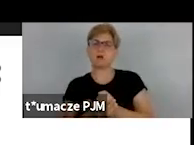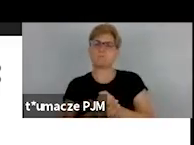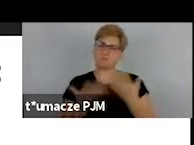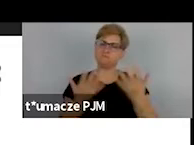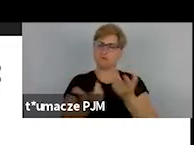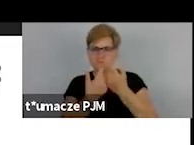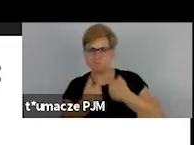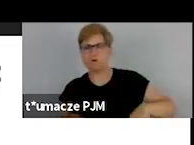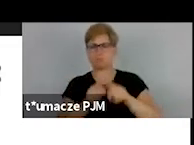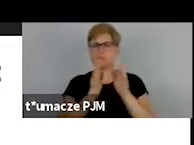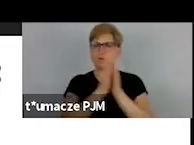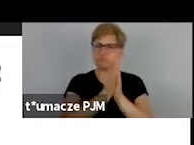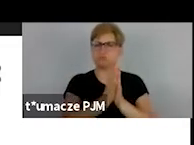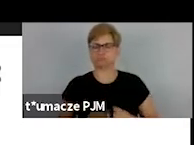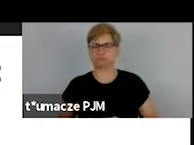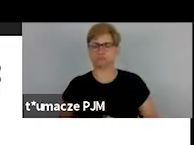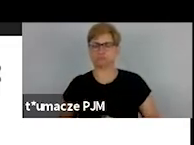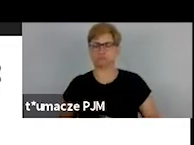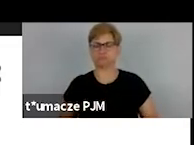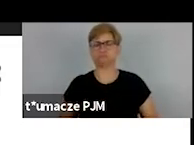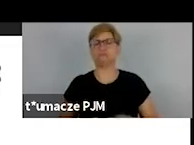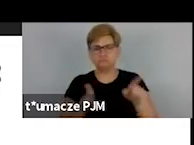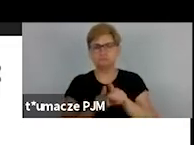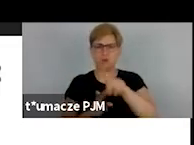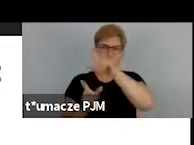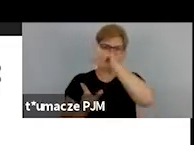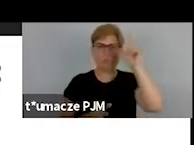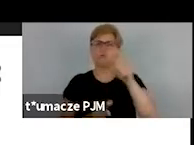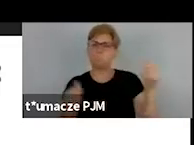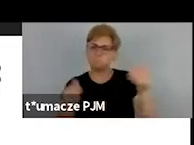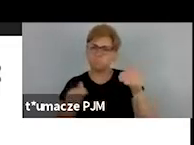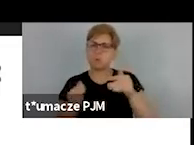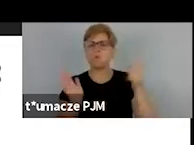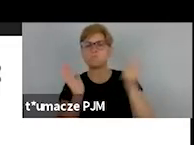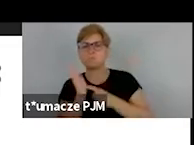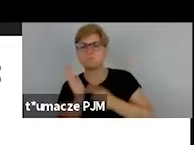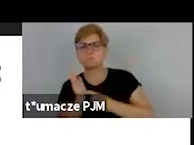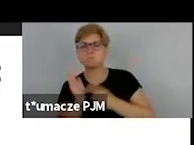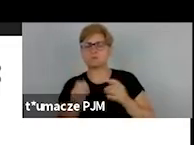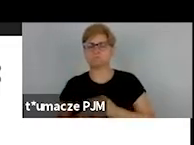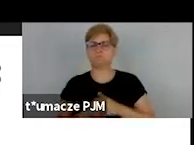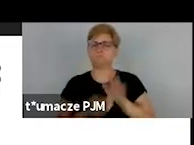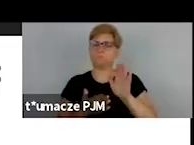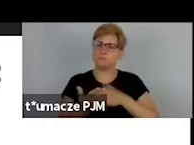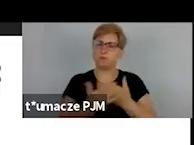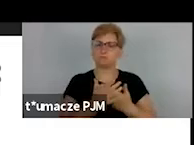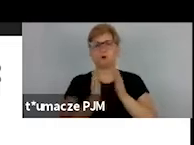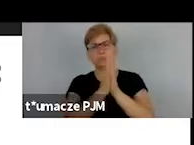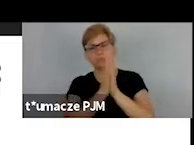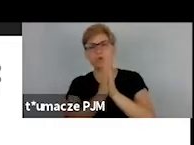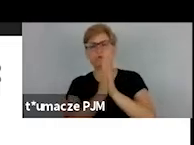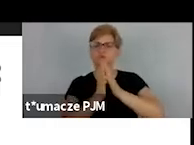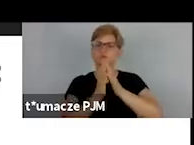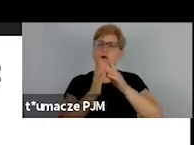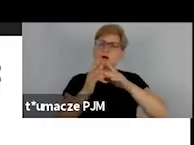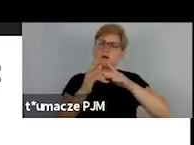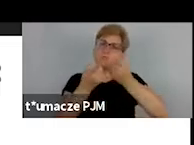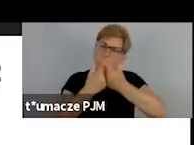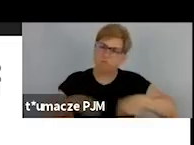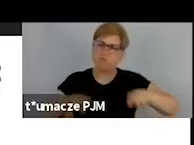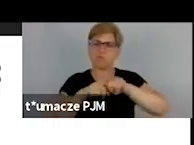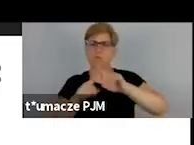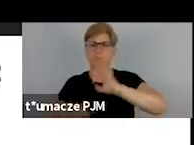treatment. And you can see there are a number of sections of the Constitution that make violence prevention work